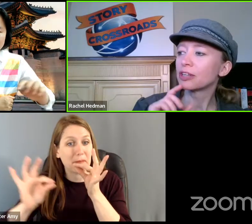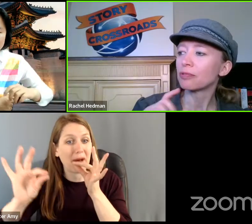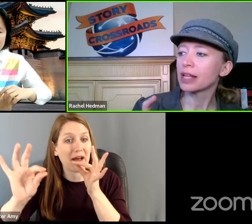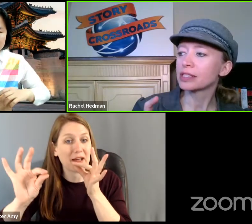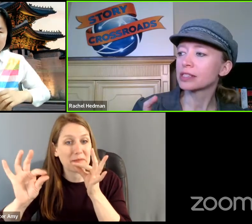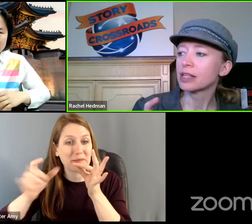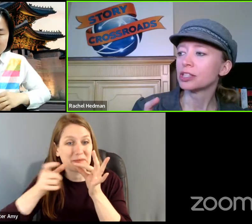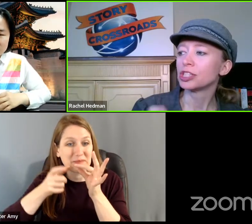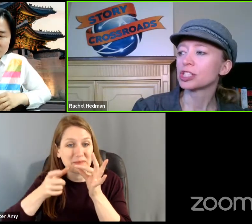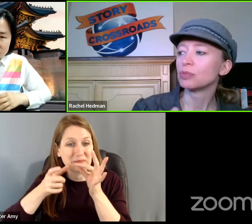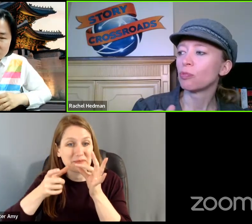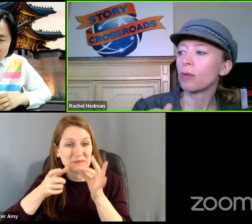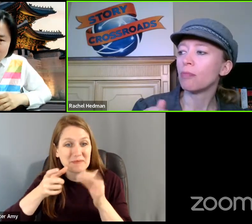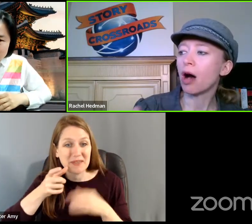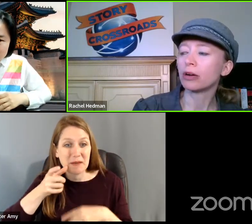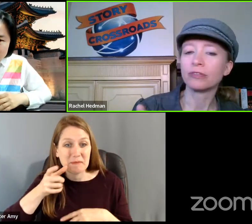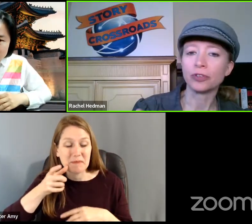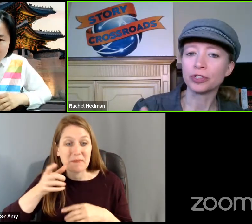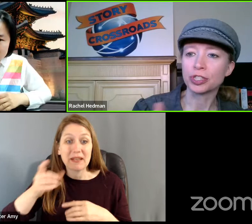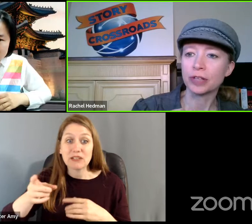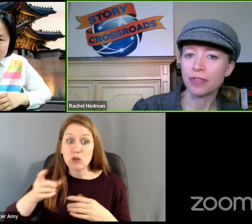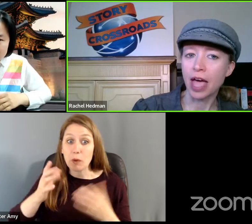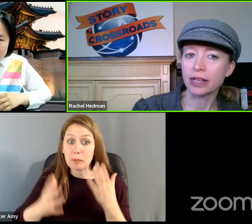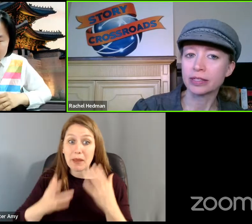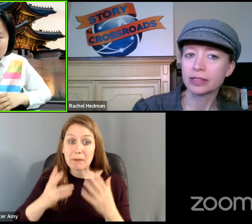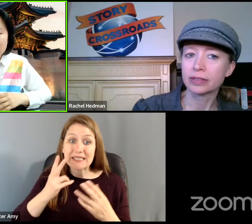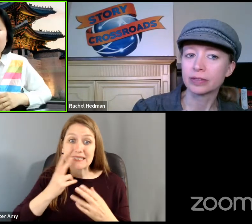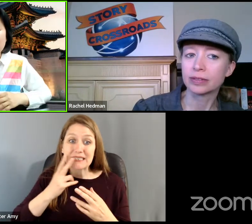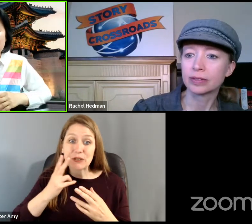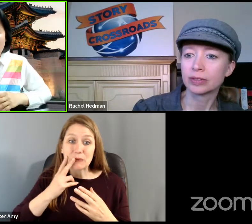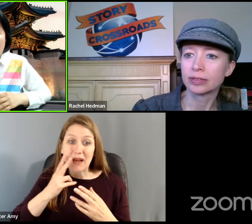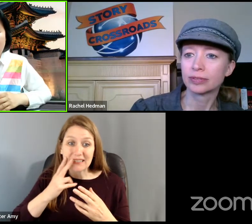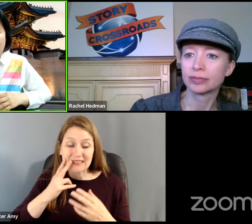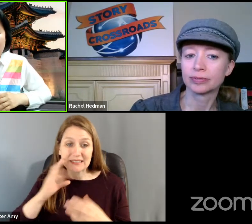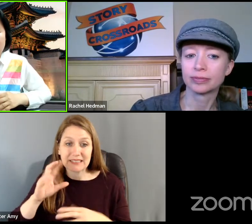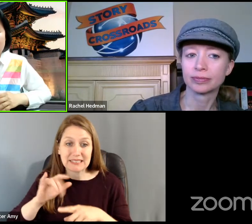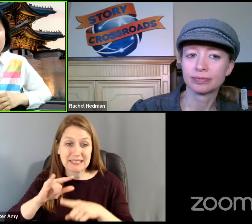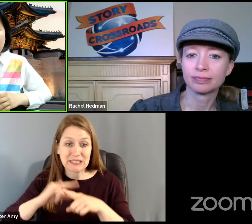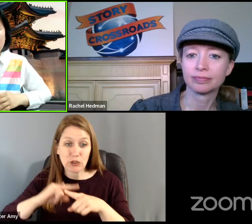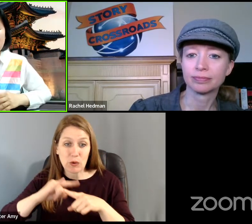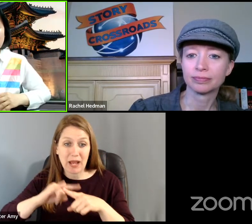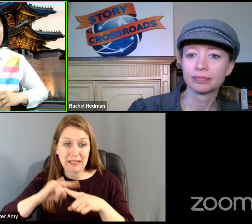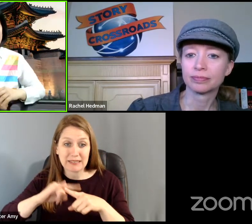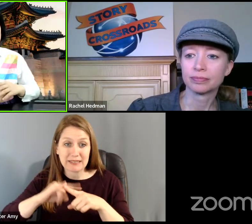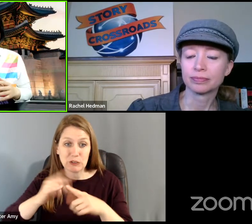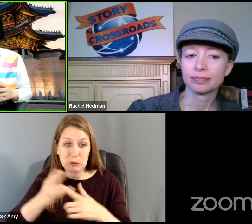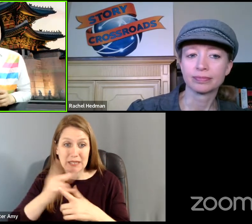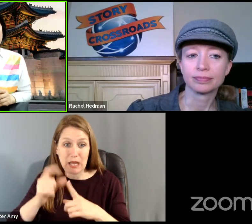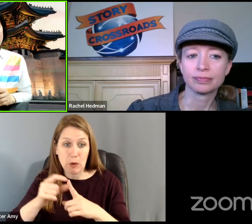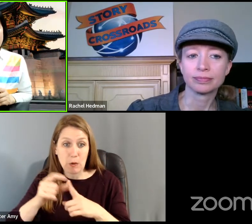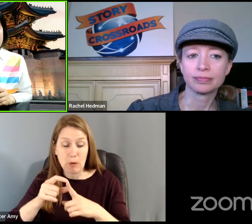is cigarettes just a more modern version of that? Okay, yeah.